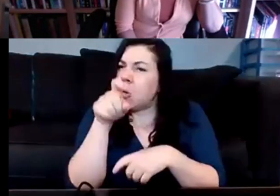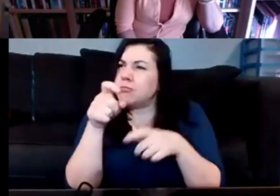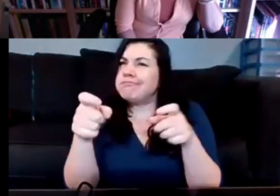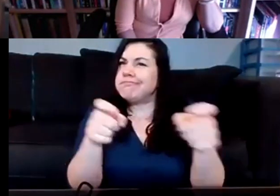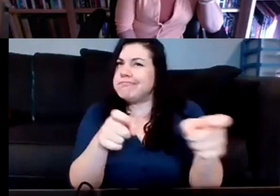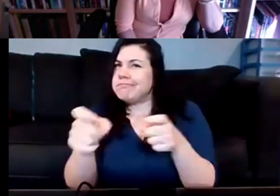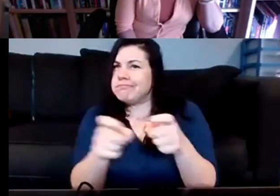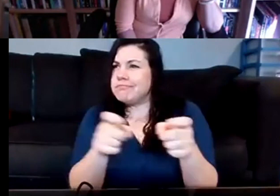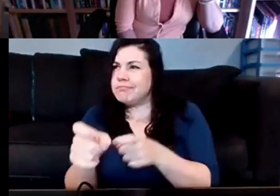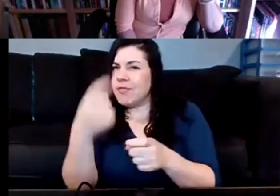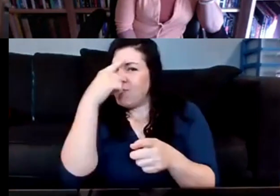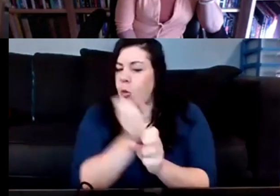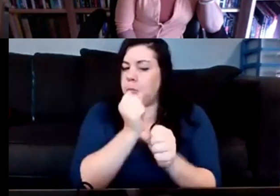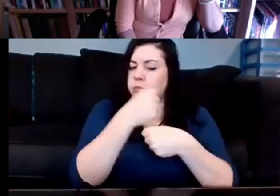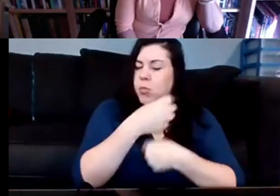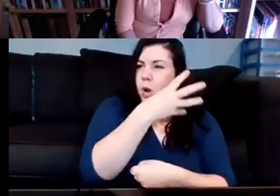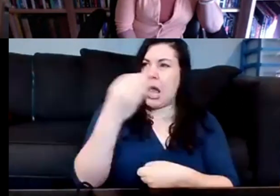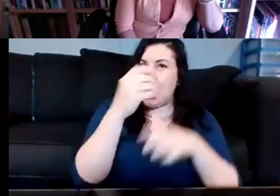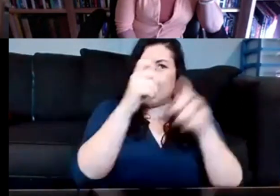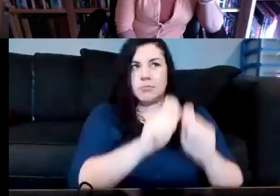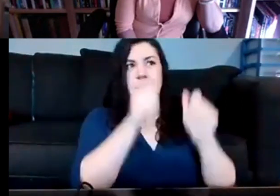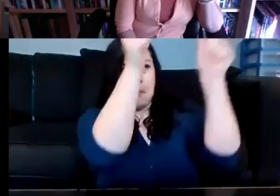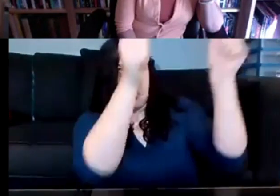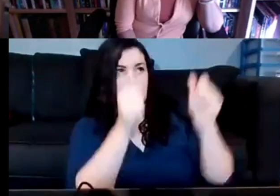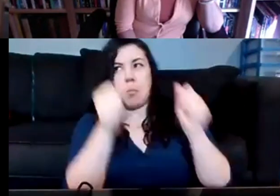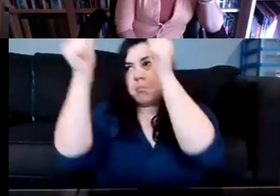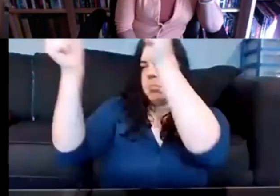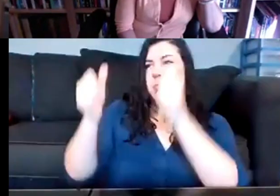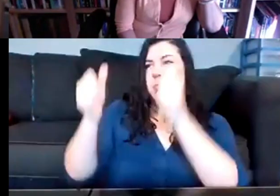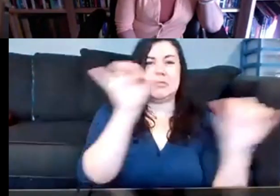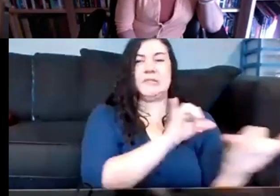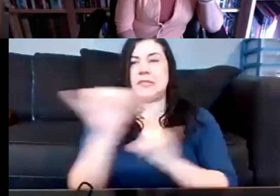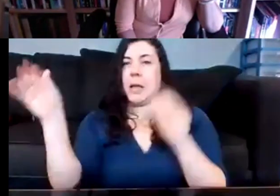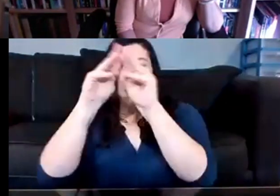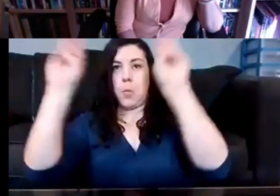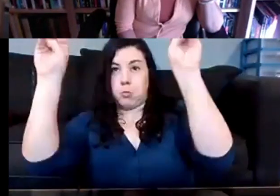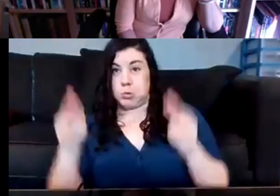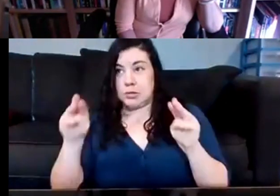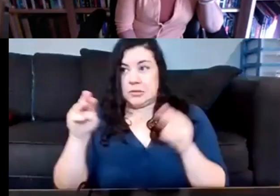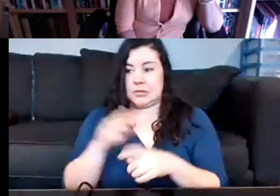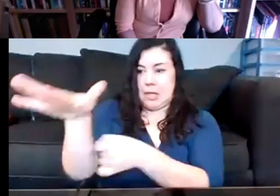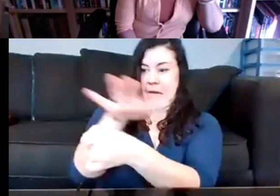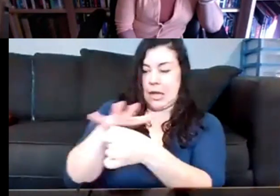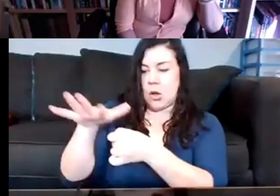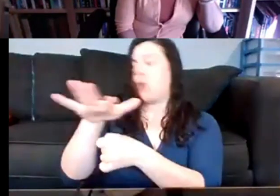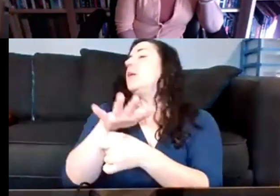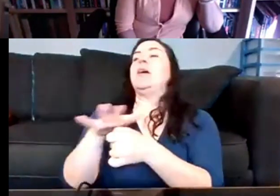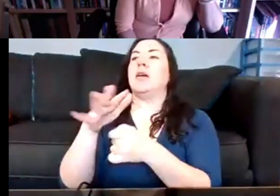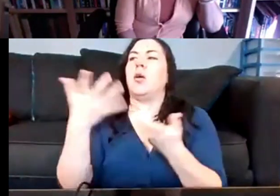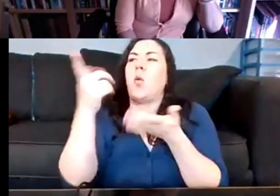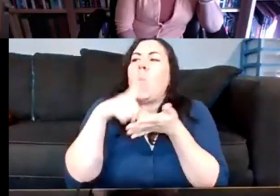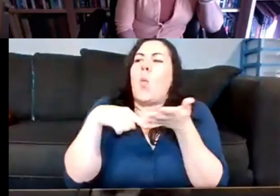as it started to move into museum spaces, there's a lot of work around what is in the space with